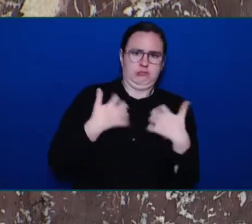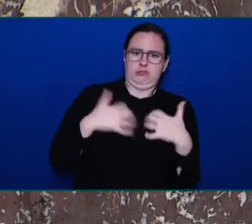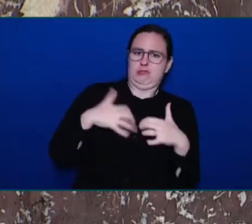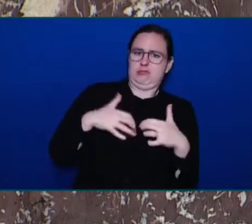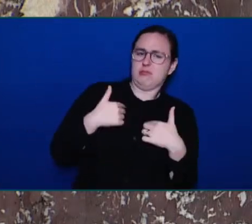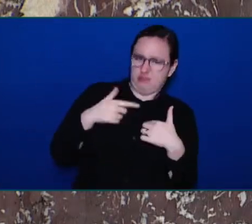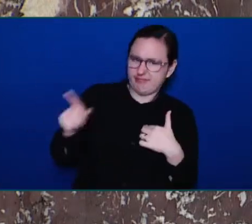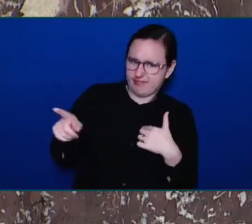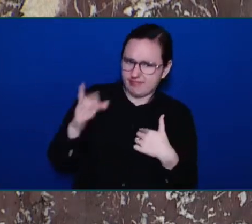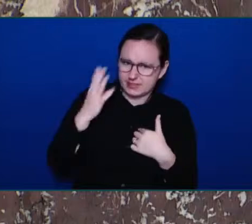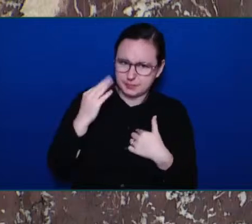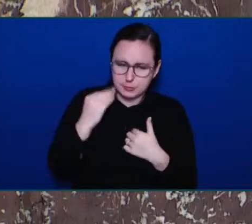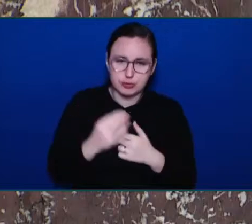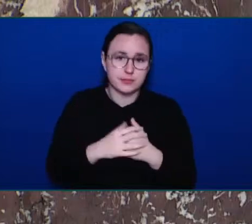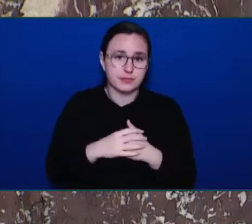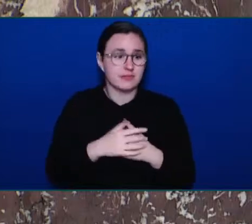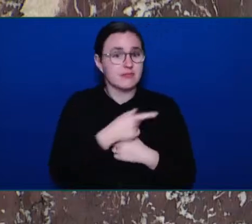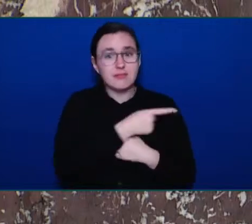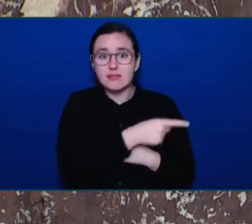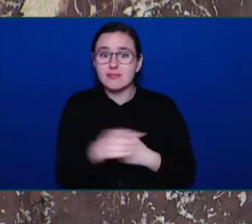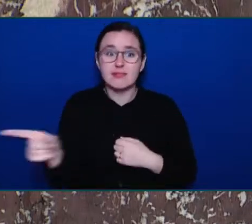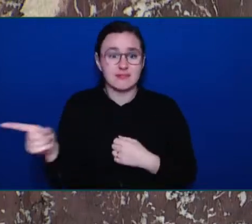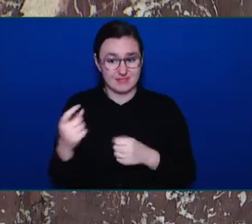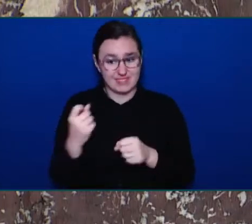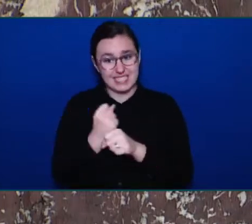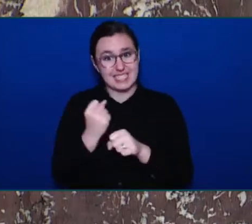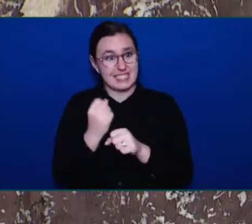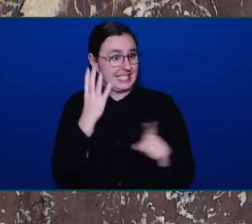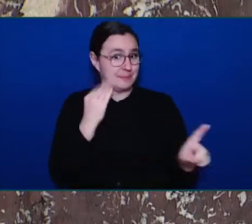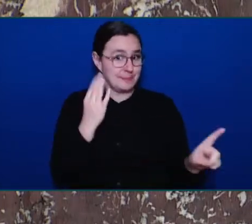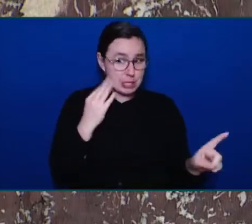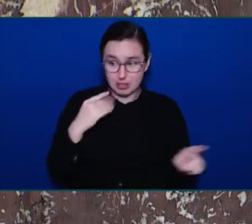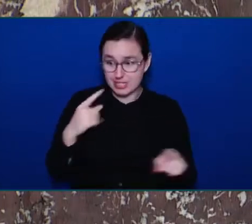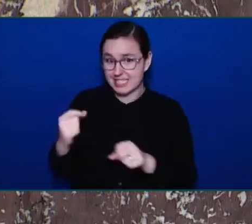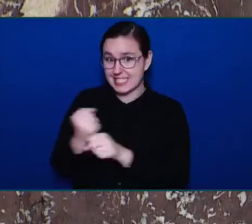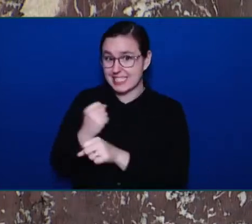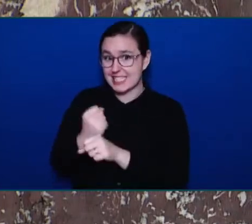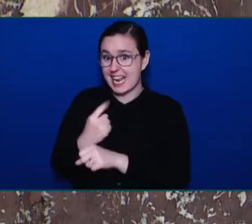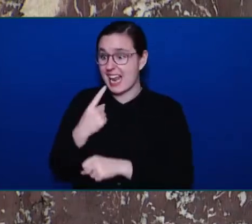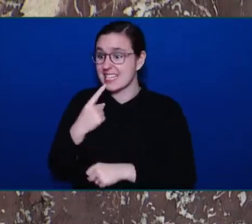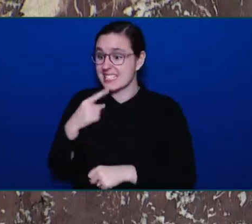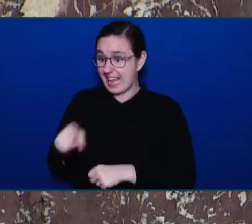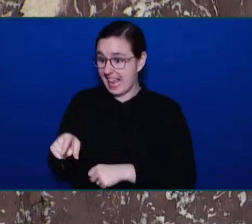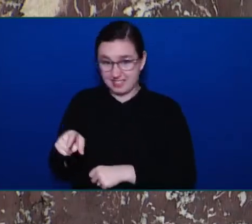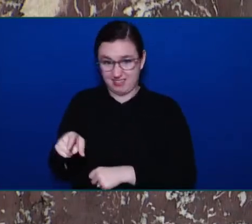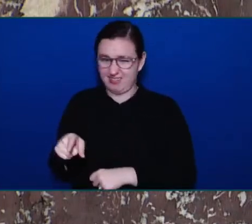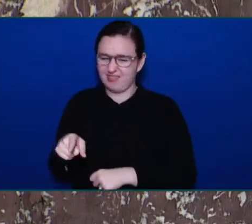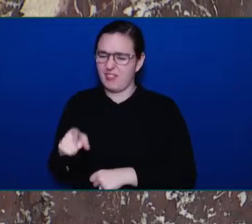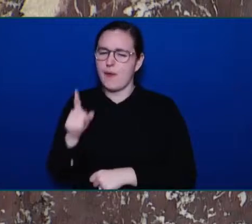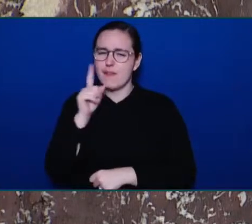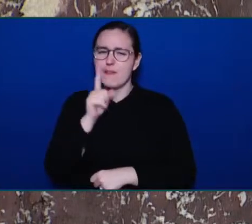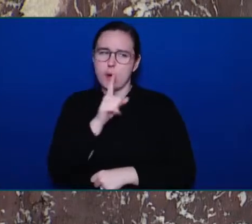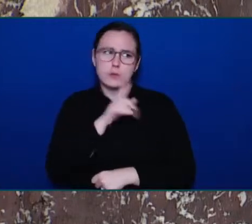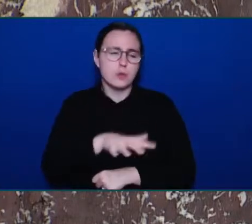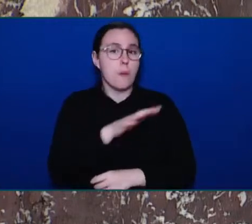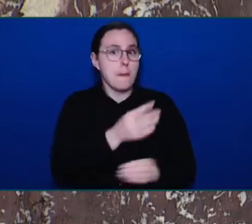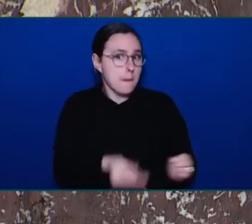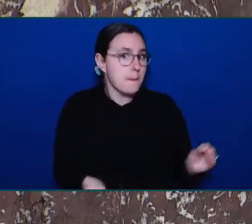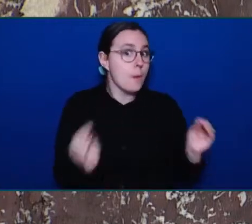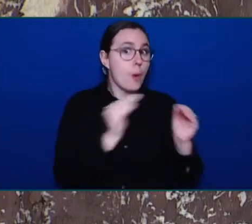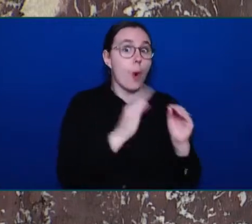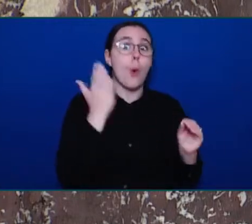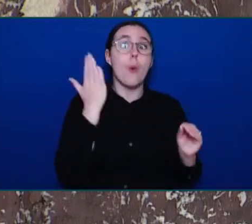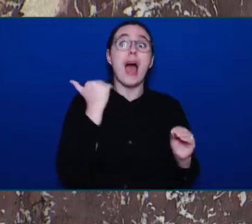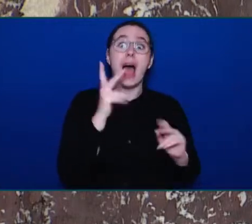official statistics suggest, as a large percentage of this violence goes unreported. So today, as